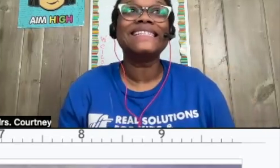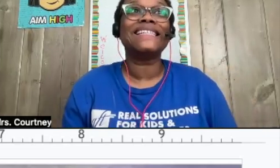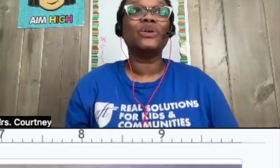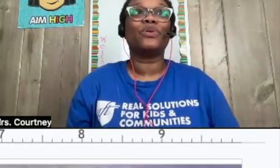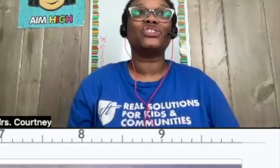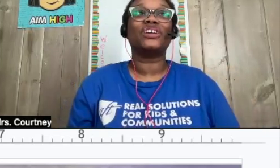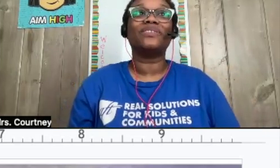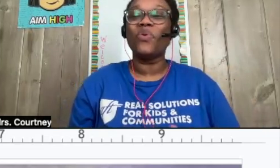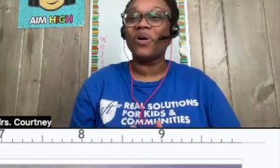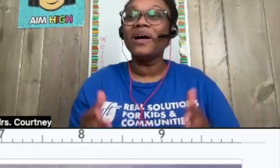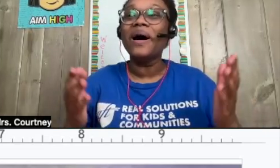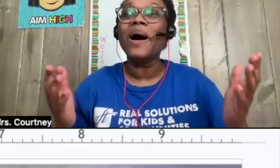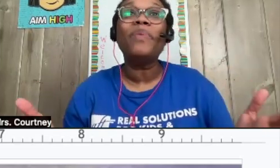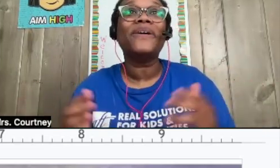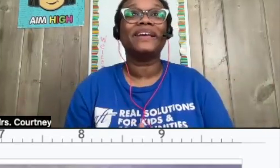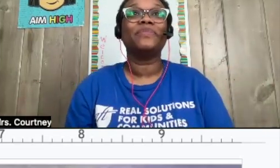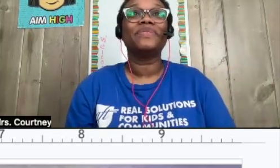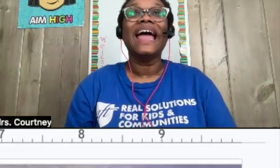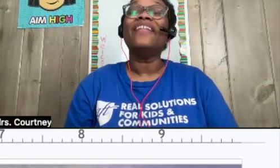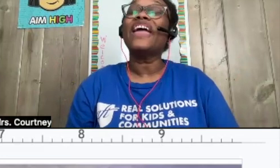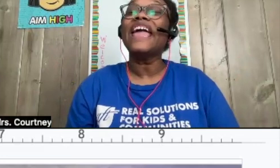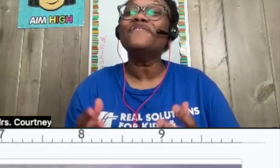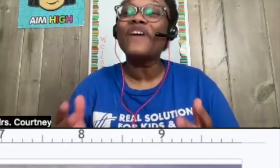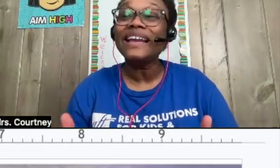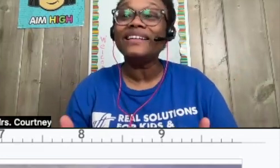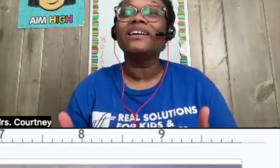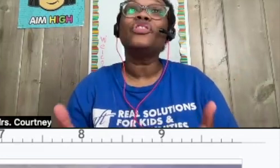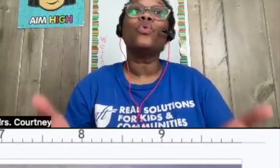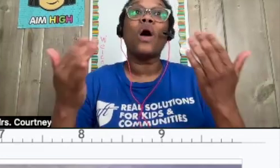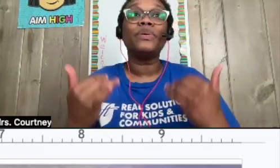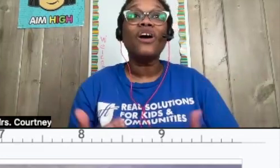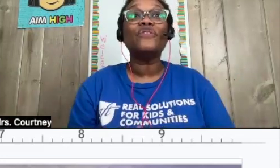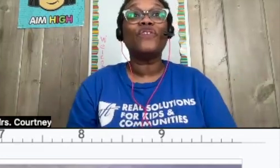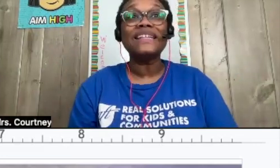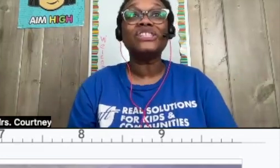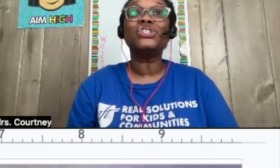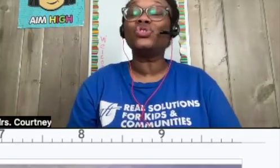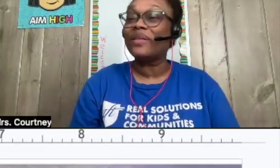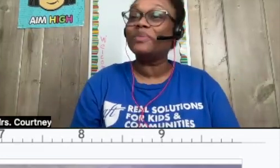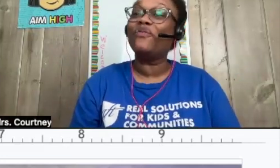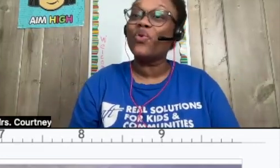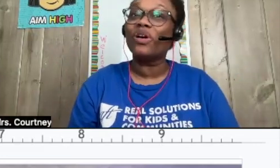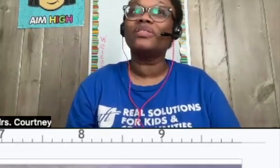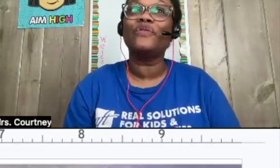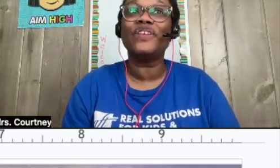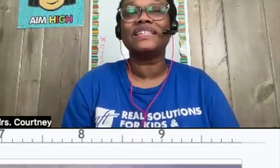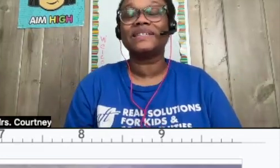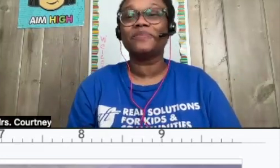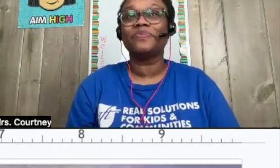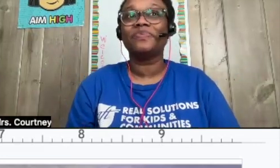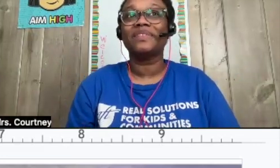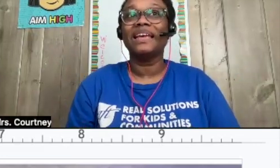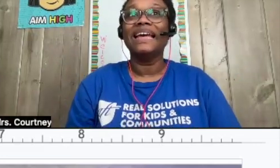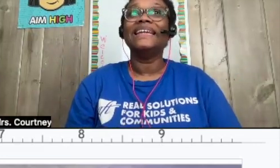harvest celebration or a party, and they invited their Wampanoag friends to join them for the